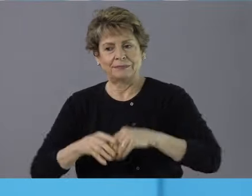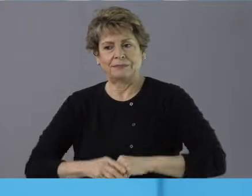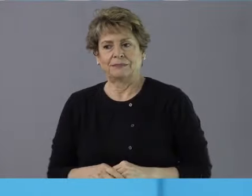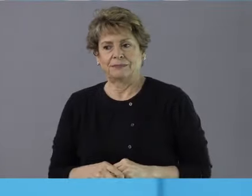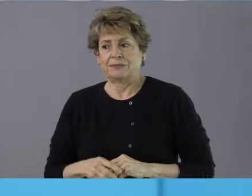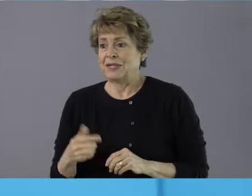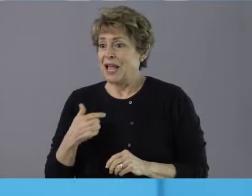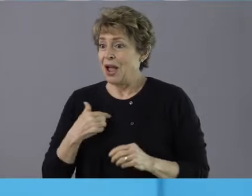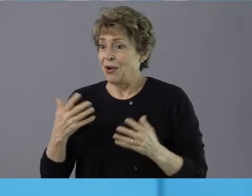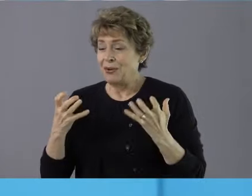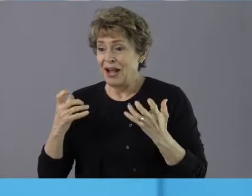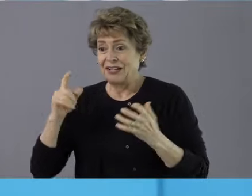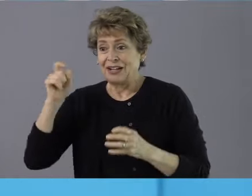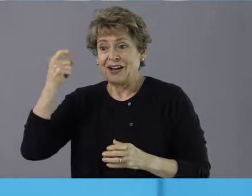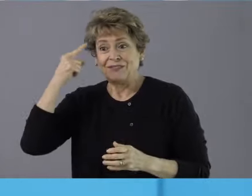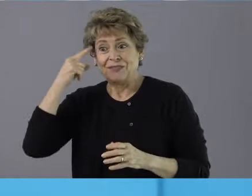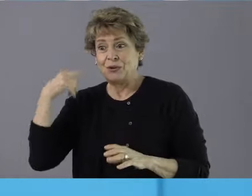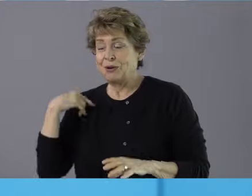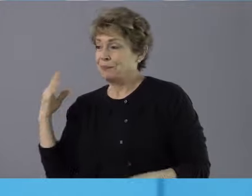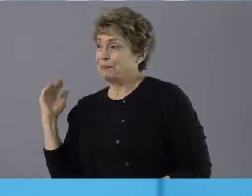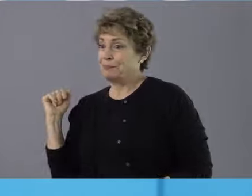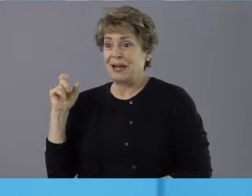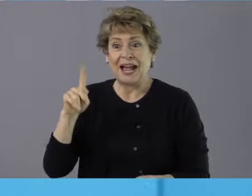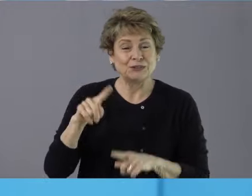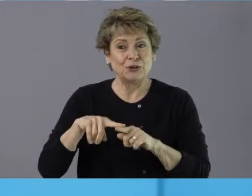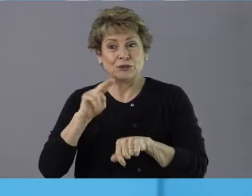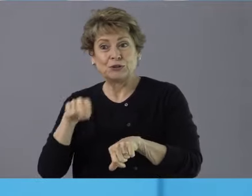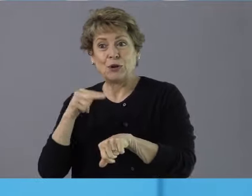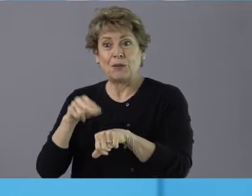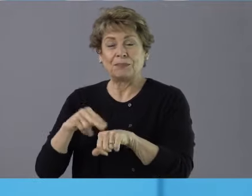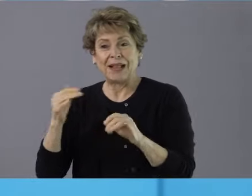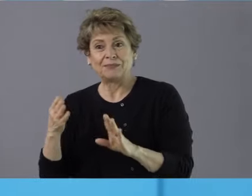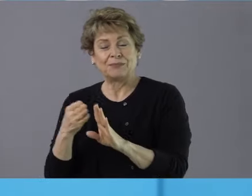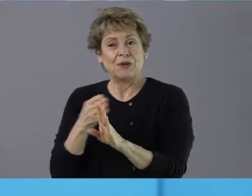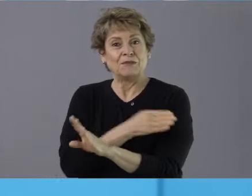pandemic, but that's not where we are today.